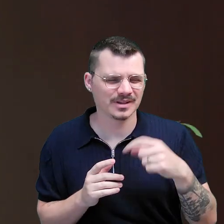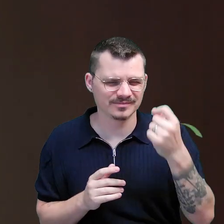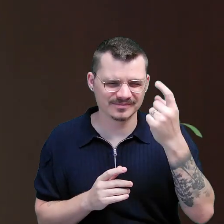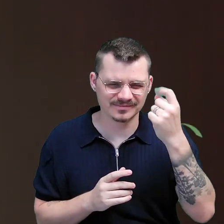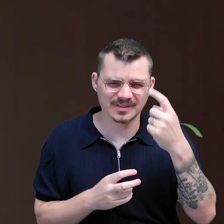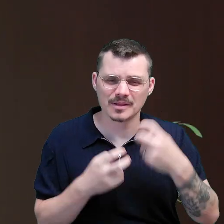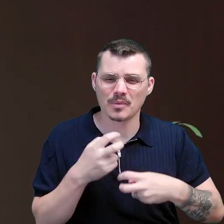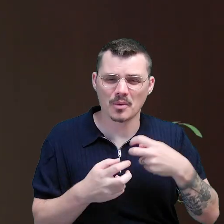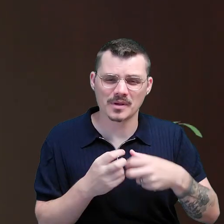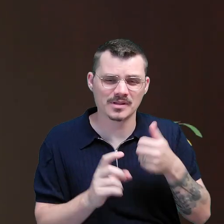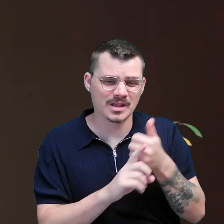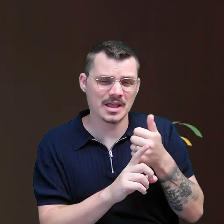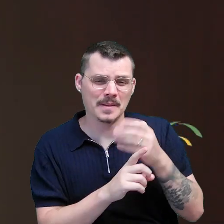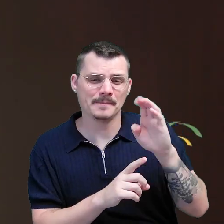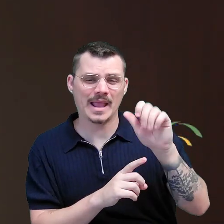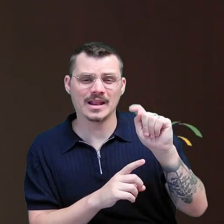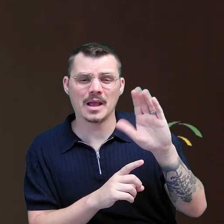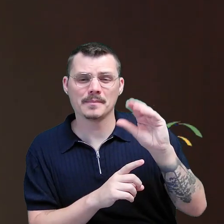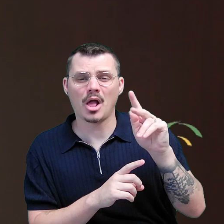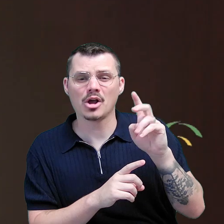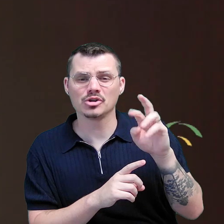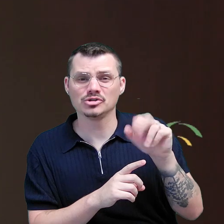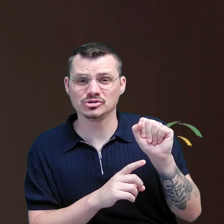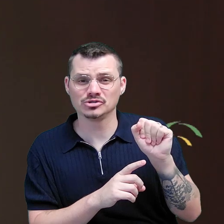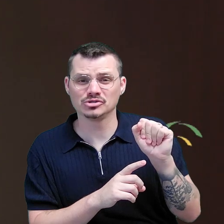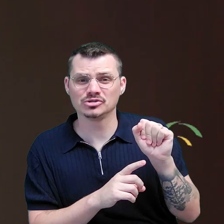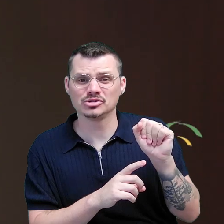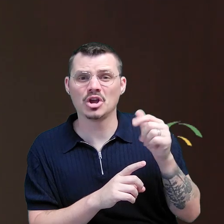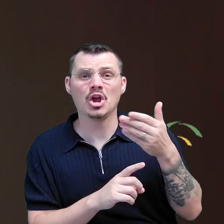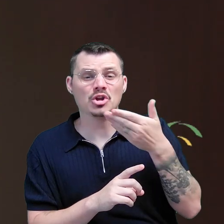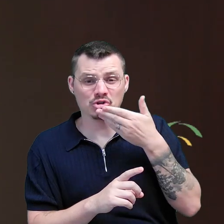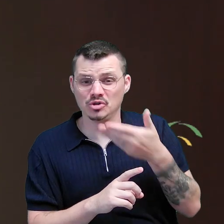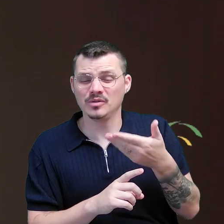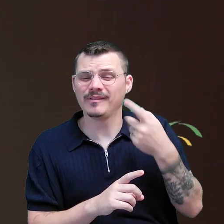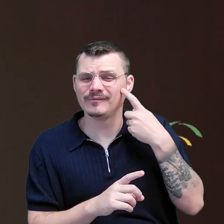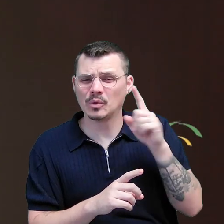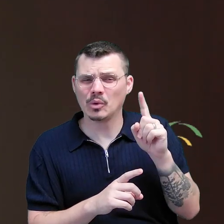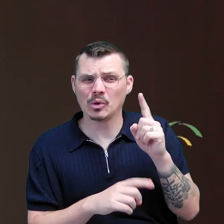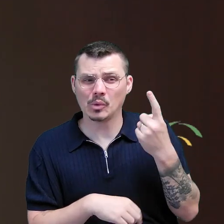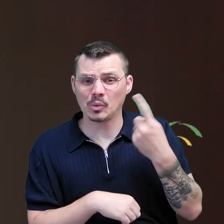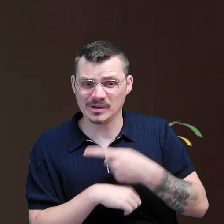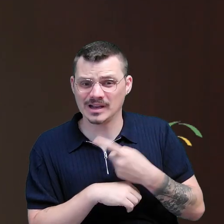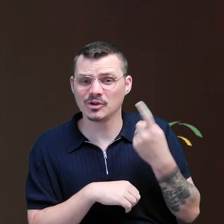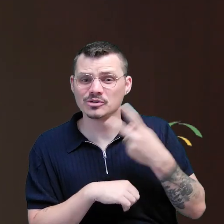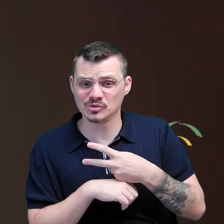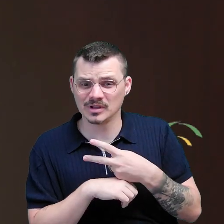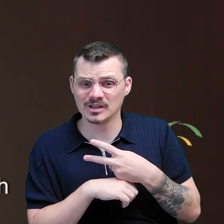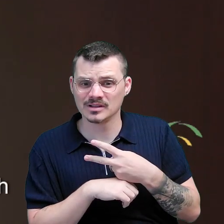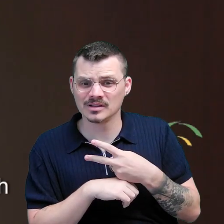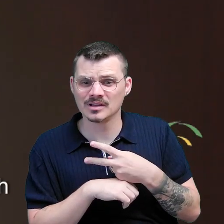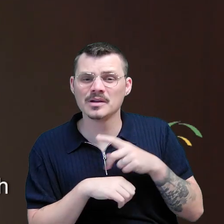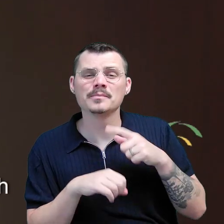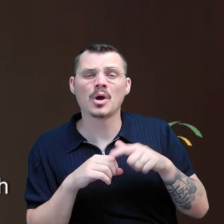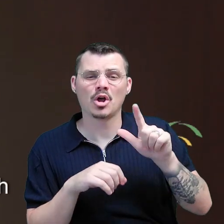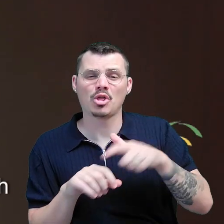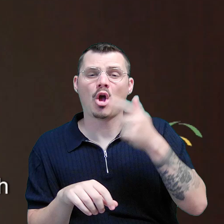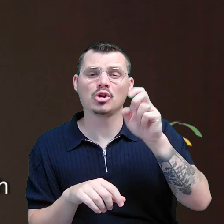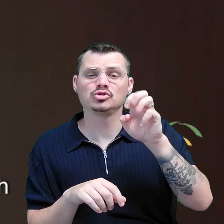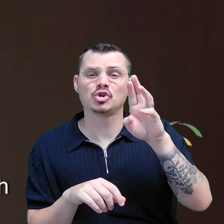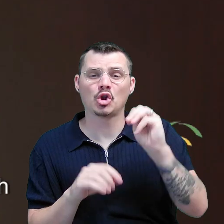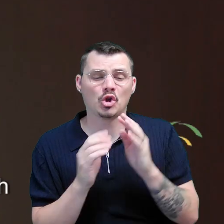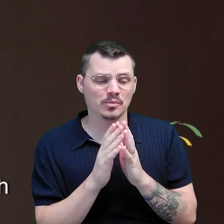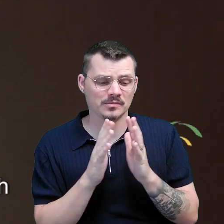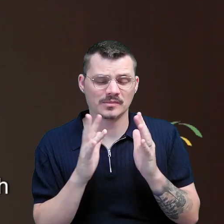is that beta blockers are kind of good for that for about a day or two, but over the long